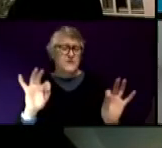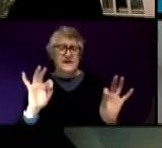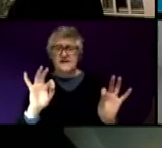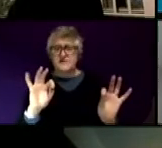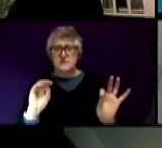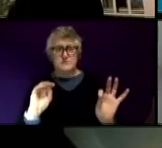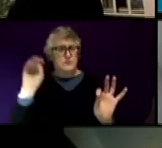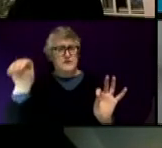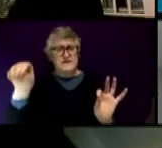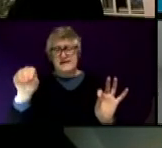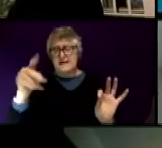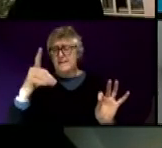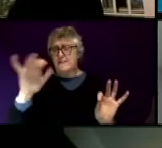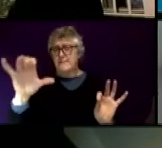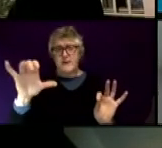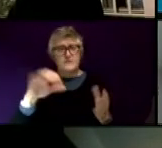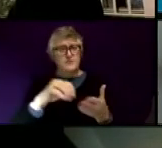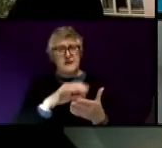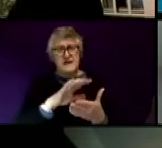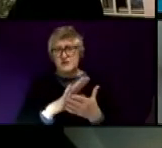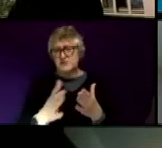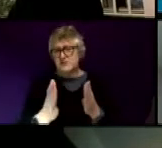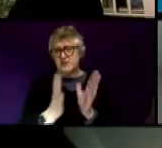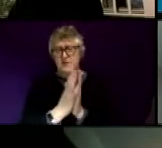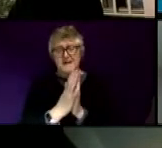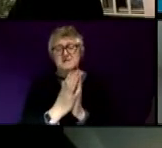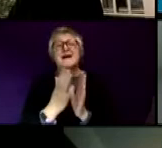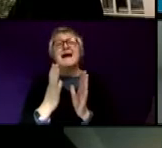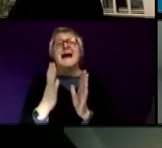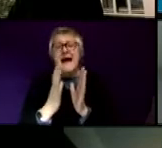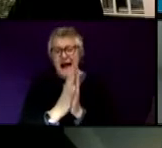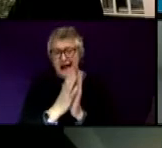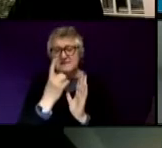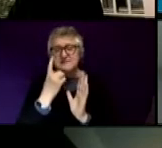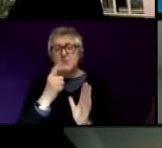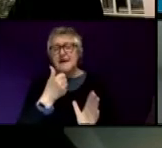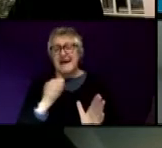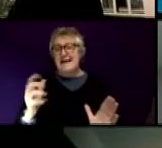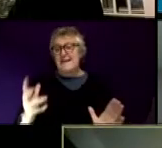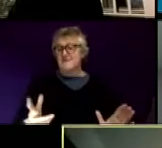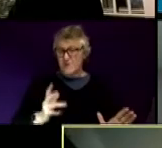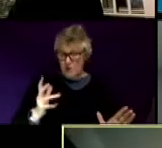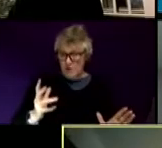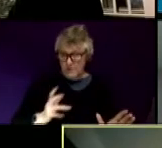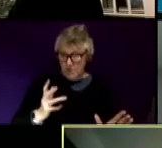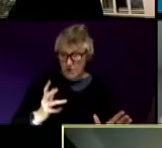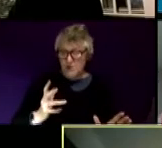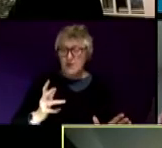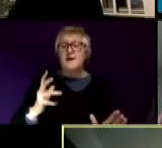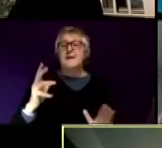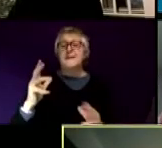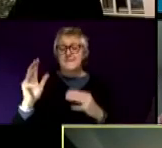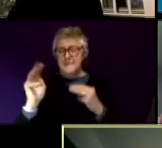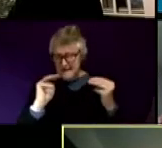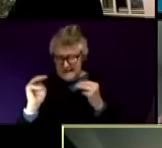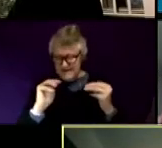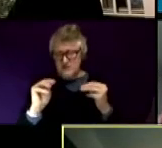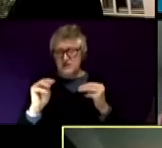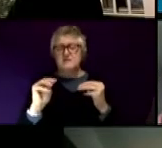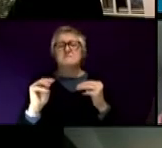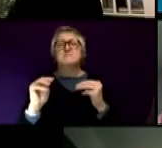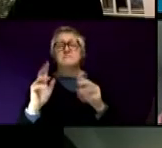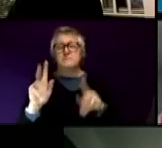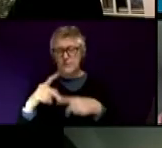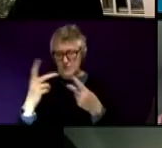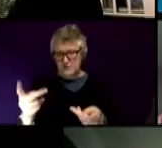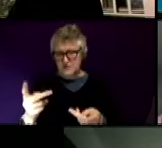request asking for any formal mediation proposals. Formal mediation proposals. Thank you. During PPA